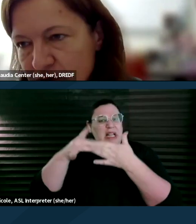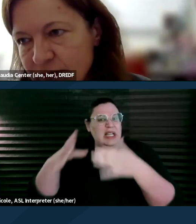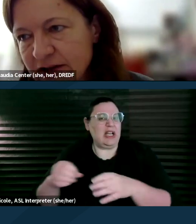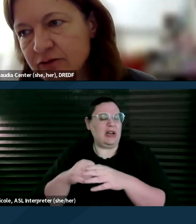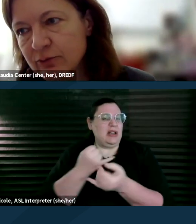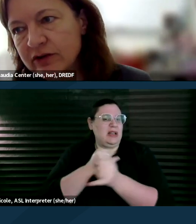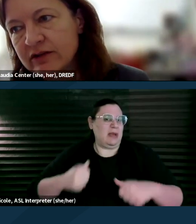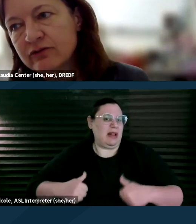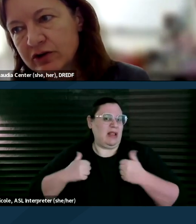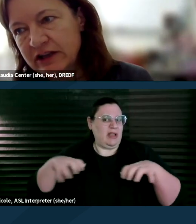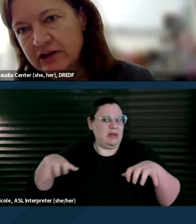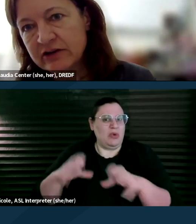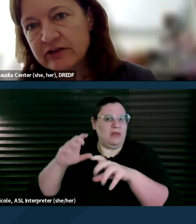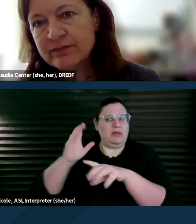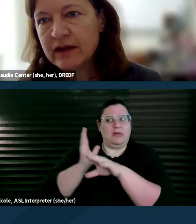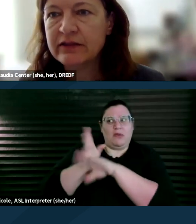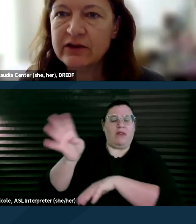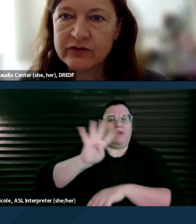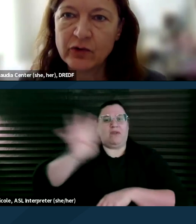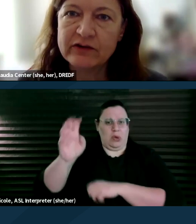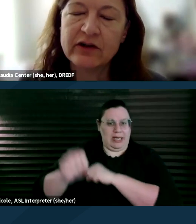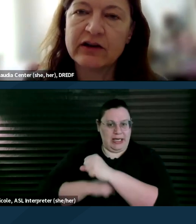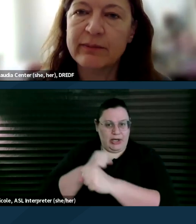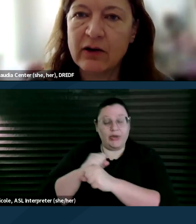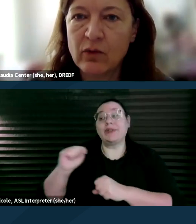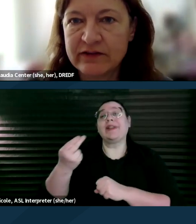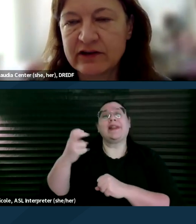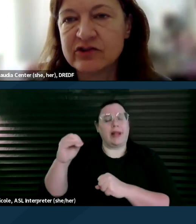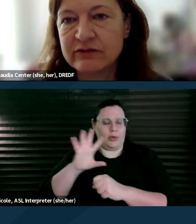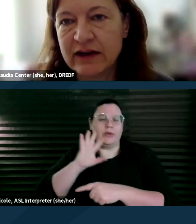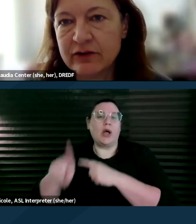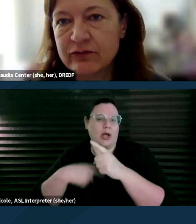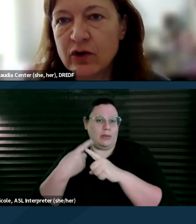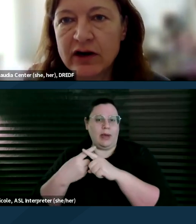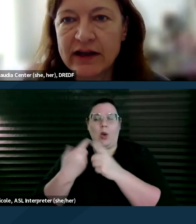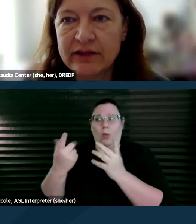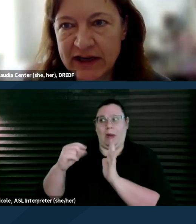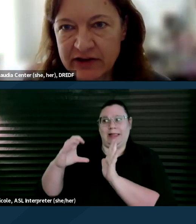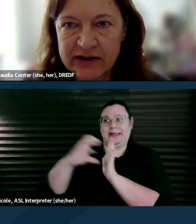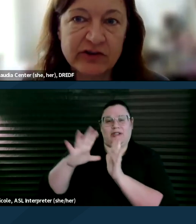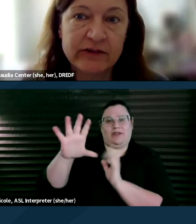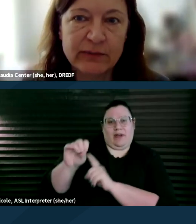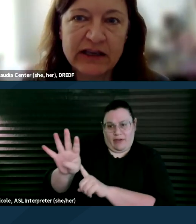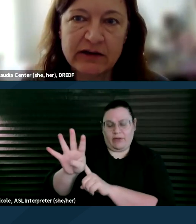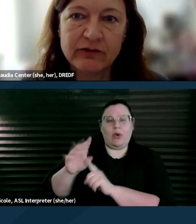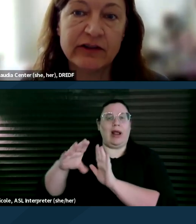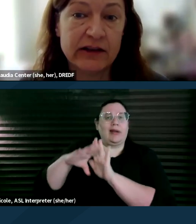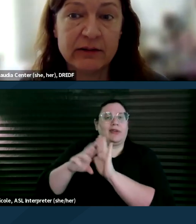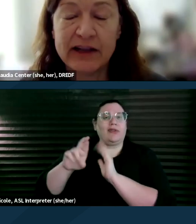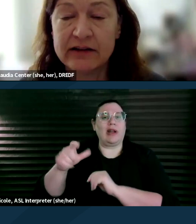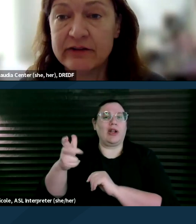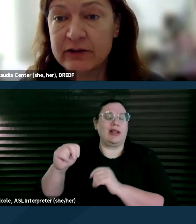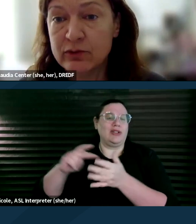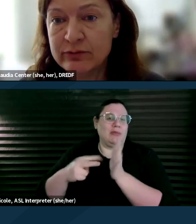independent living movement for more than 40 years. And Theo's going to talk about what Section 504 and the regulations mean for